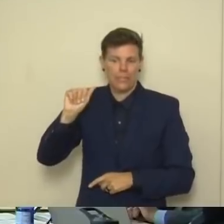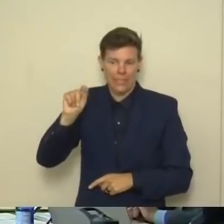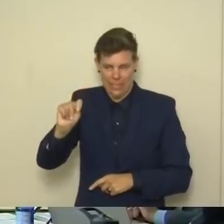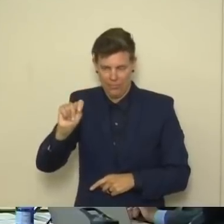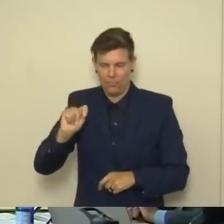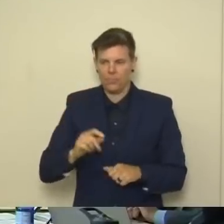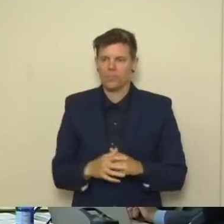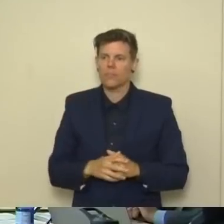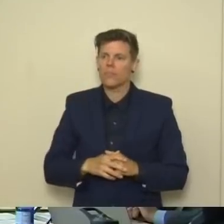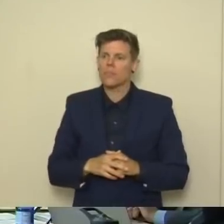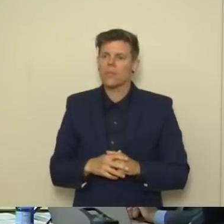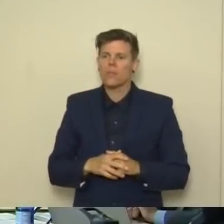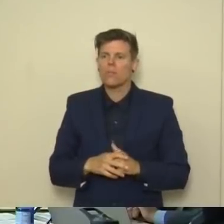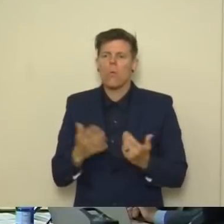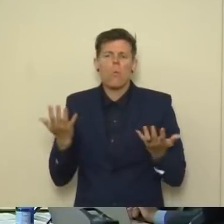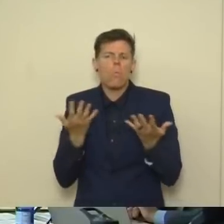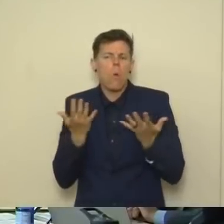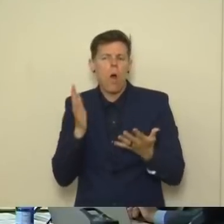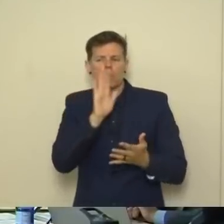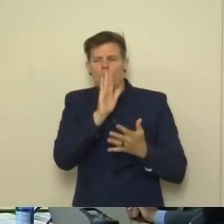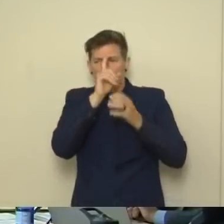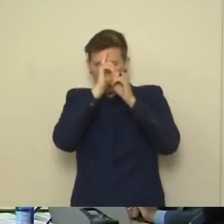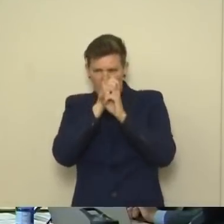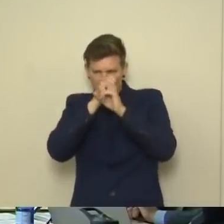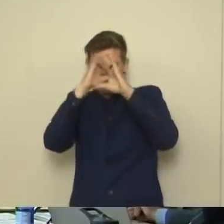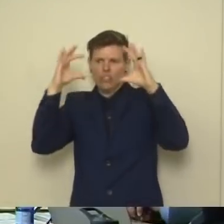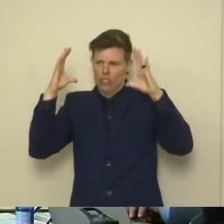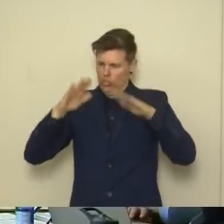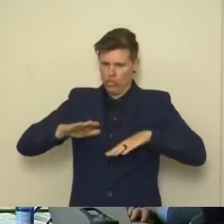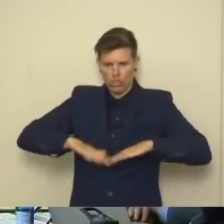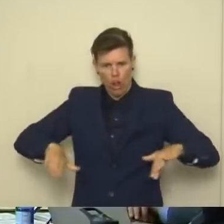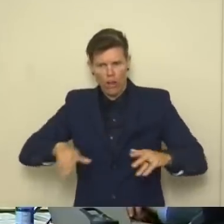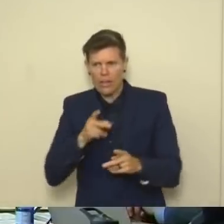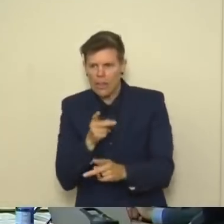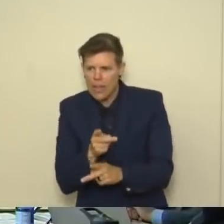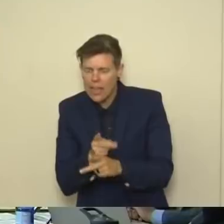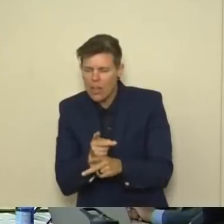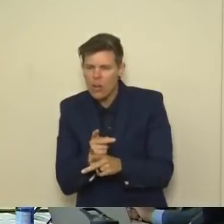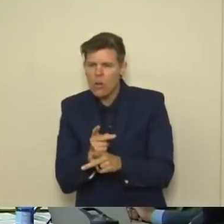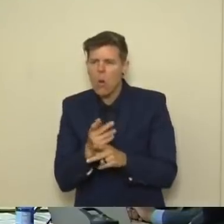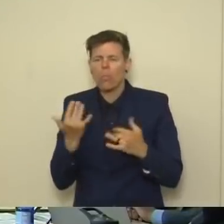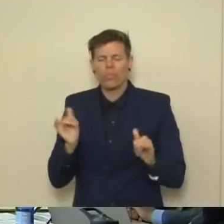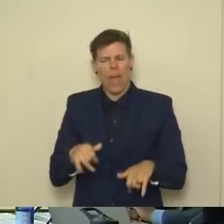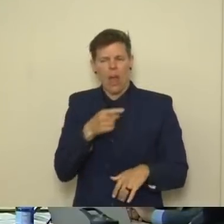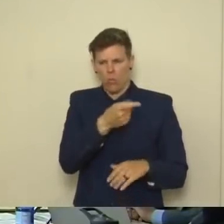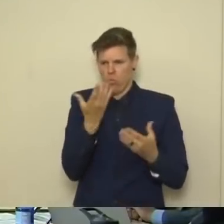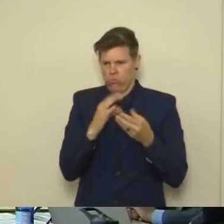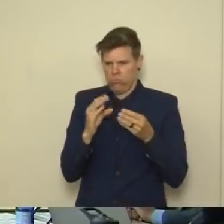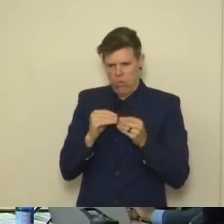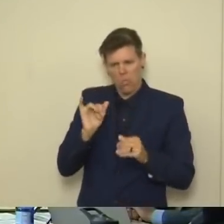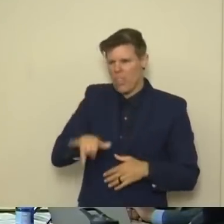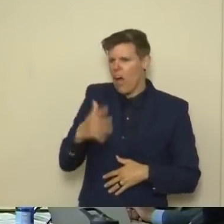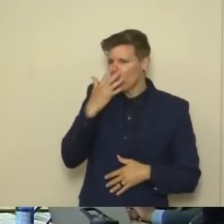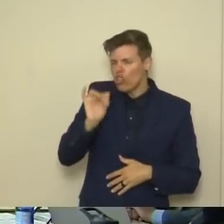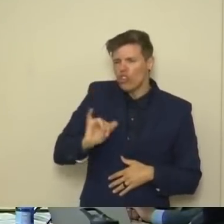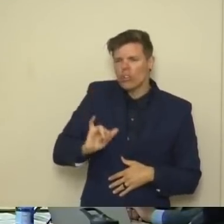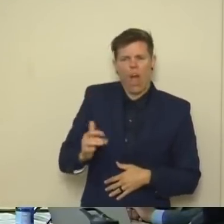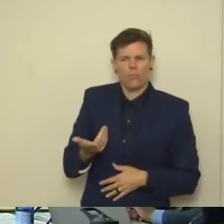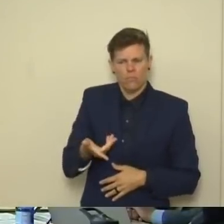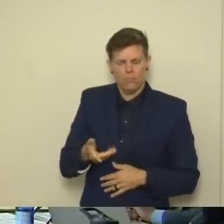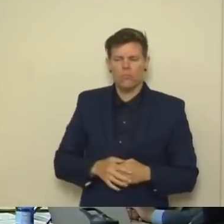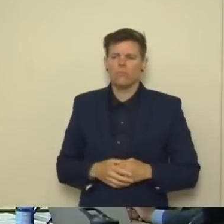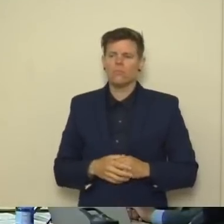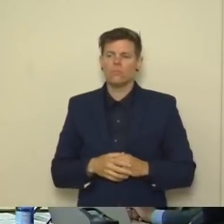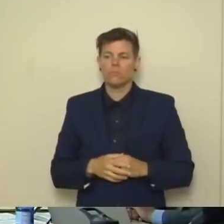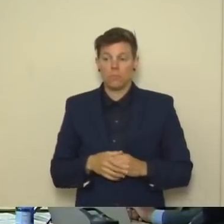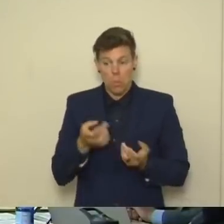look like, or what you expect childcare might look like in this interim period until Labor Day. And she asked, will there be devices provided